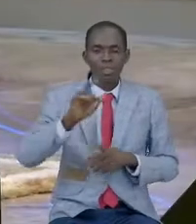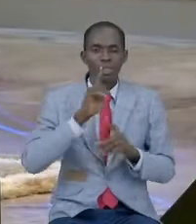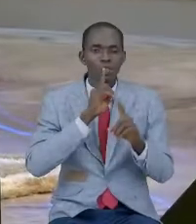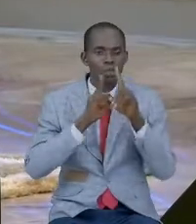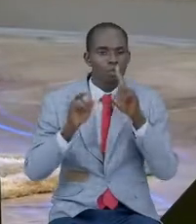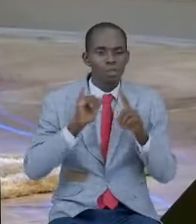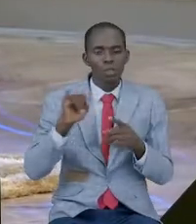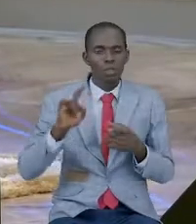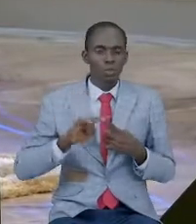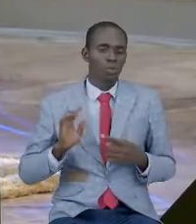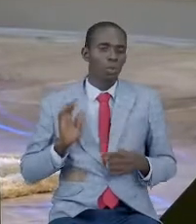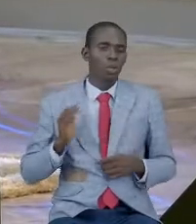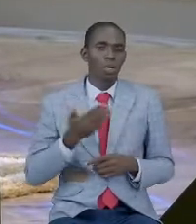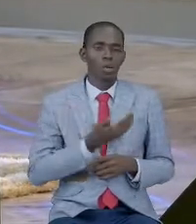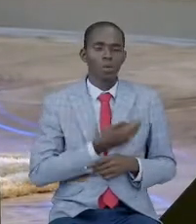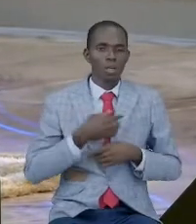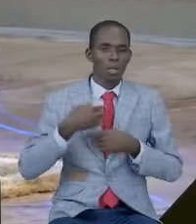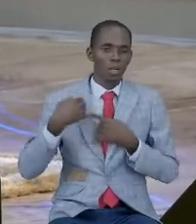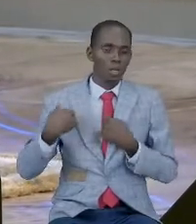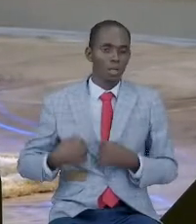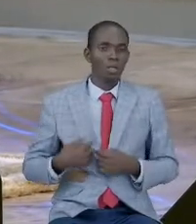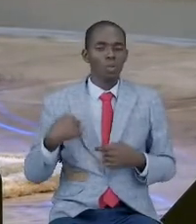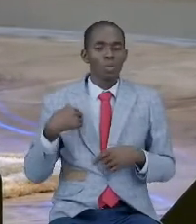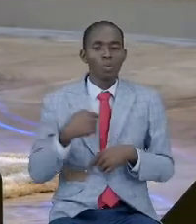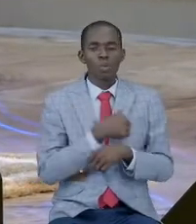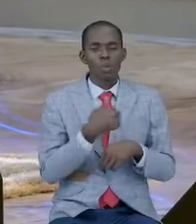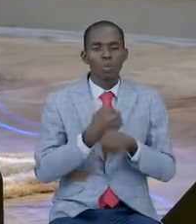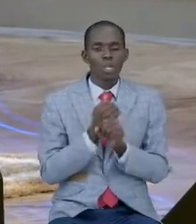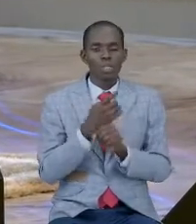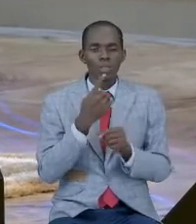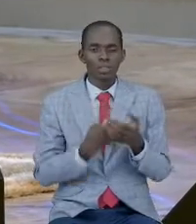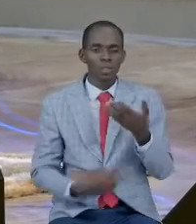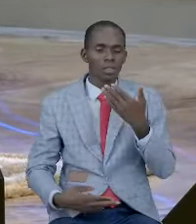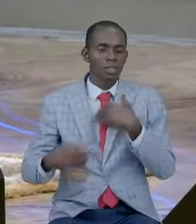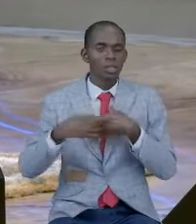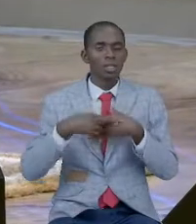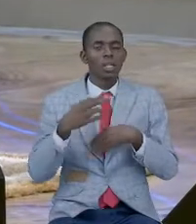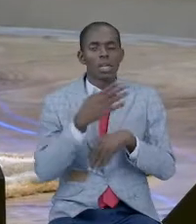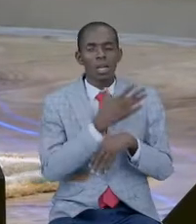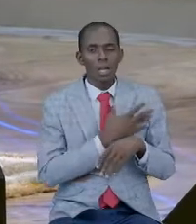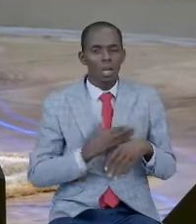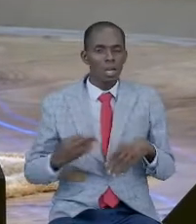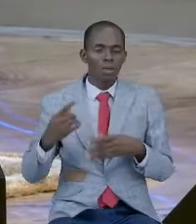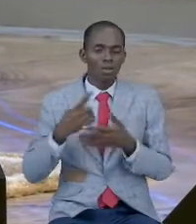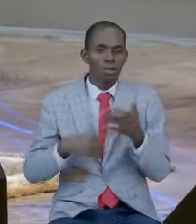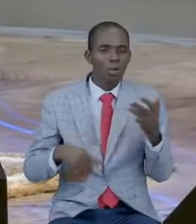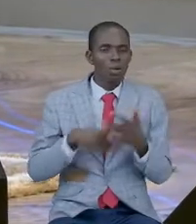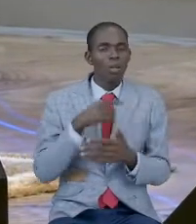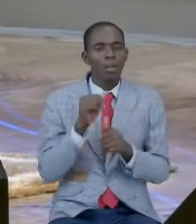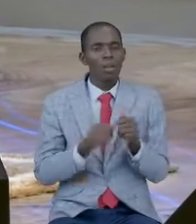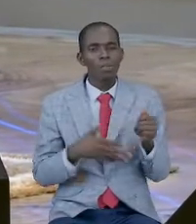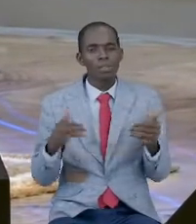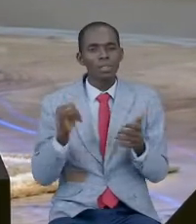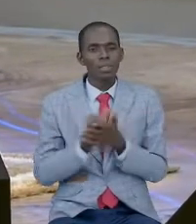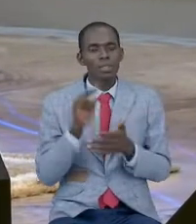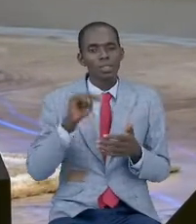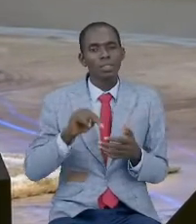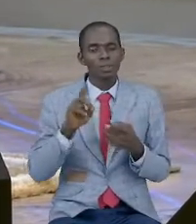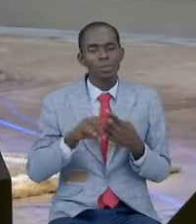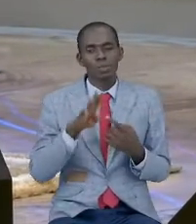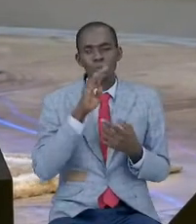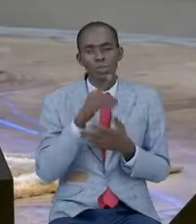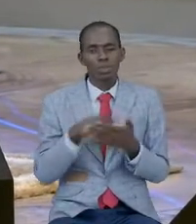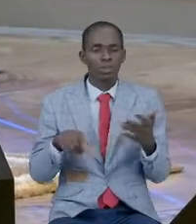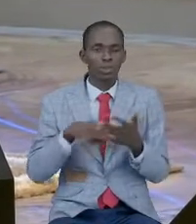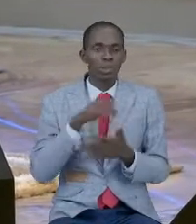We make the restitution and we rectify everything that needs to be